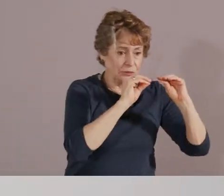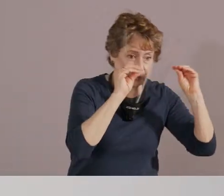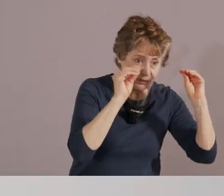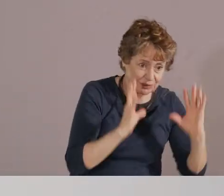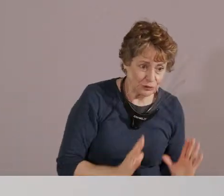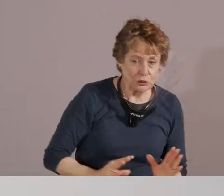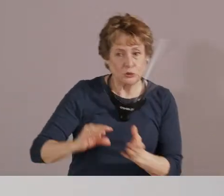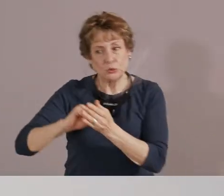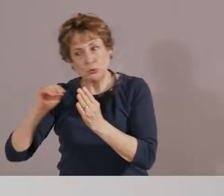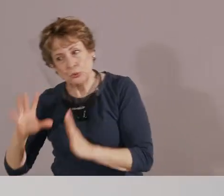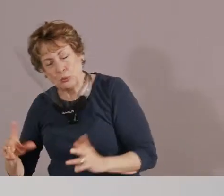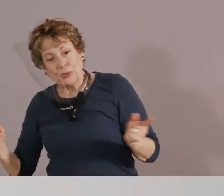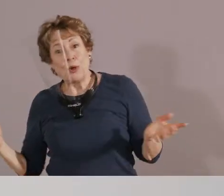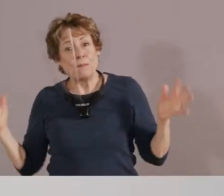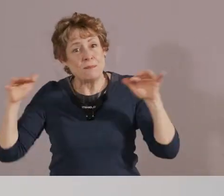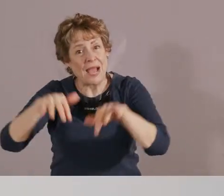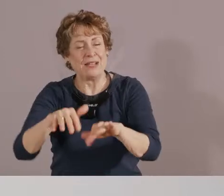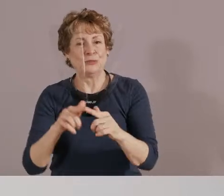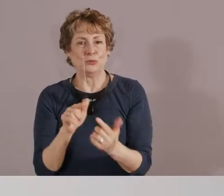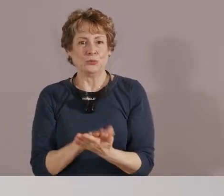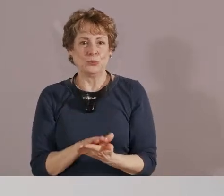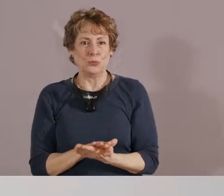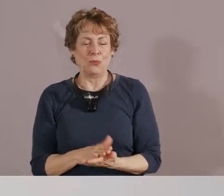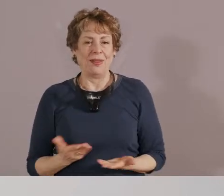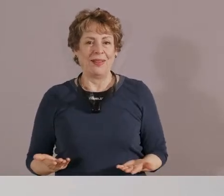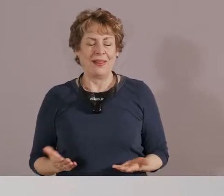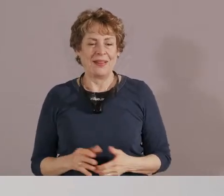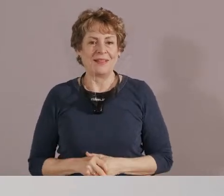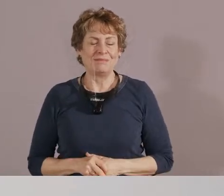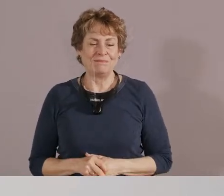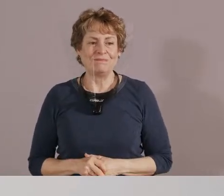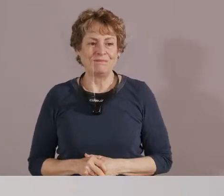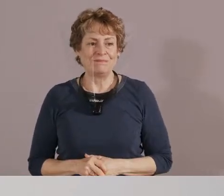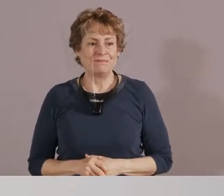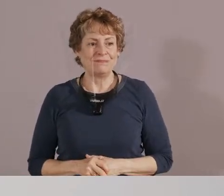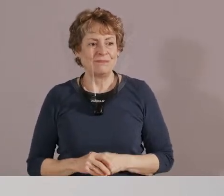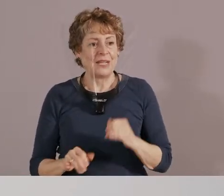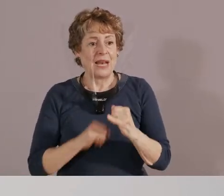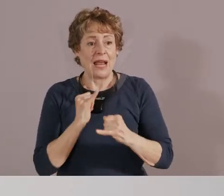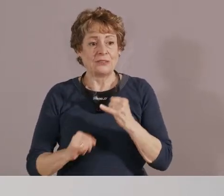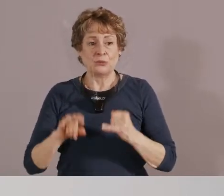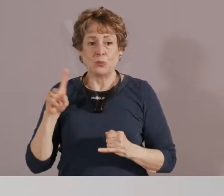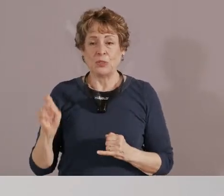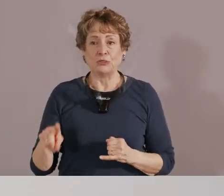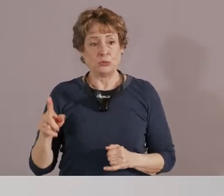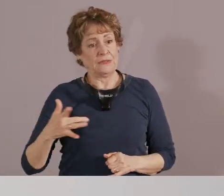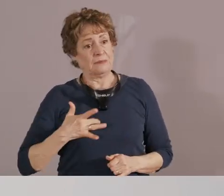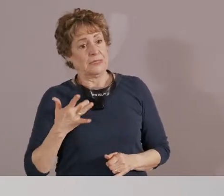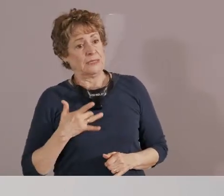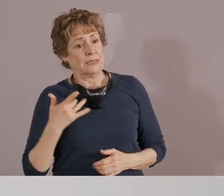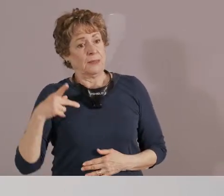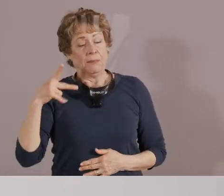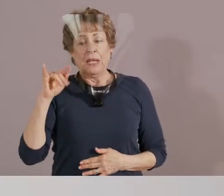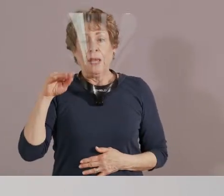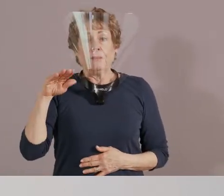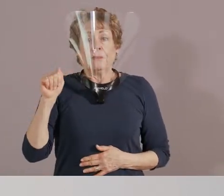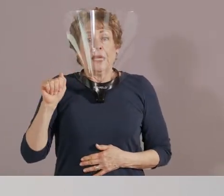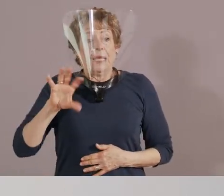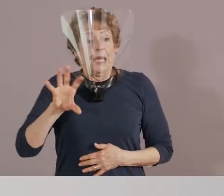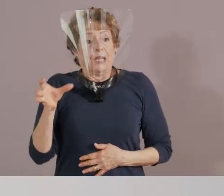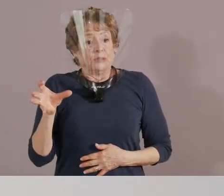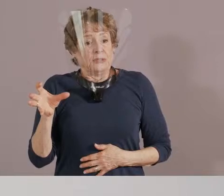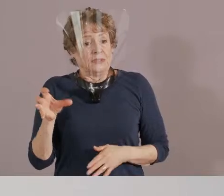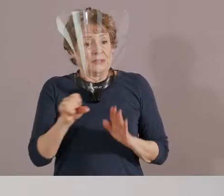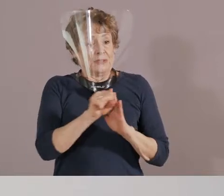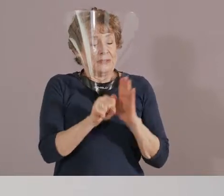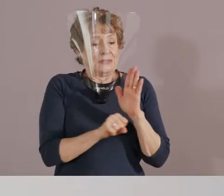One last question, very quick. Yeah. Would you say the communication is good between Pima County and the state? I always think that